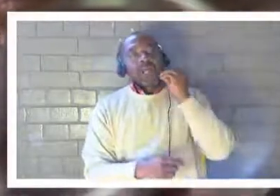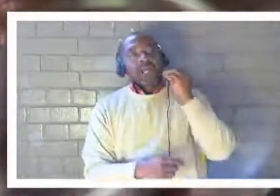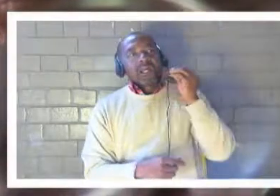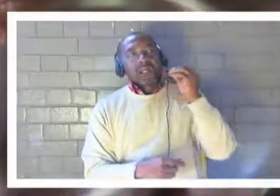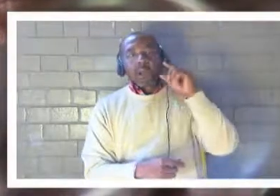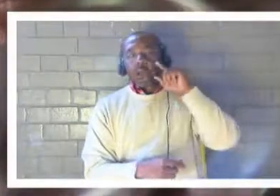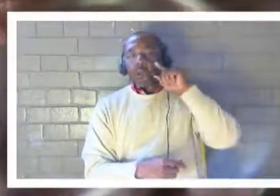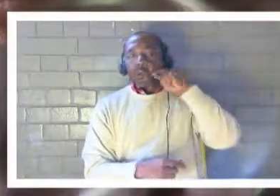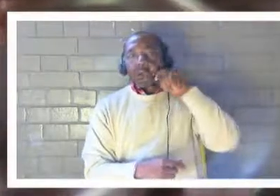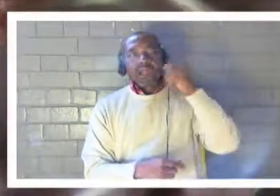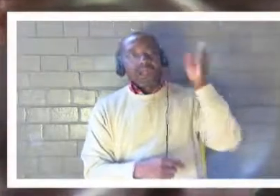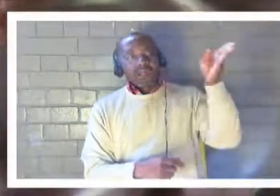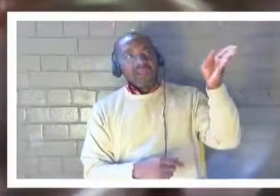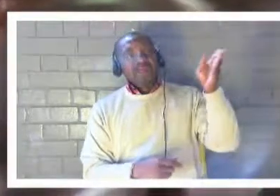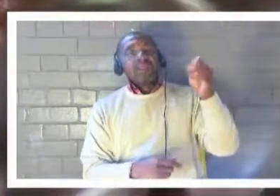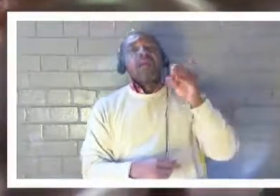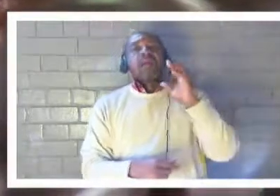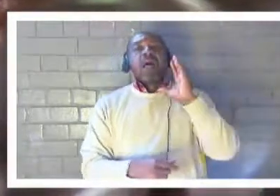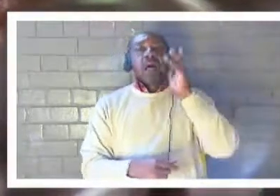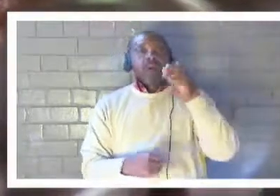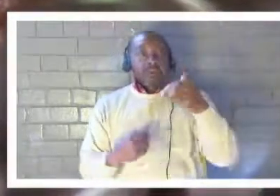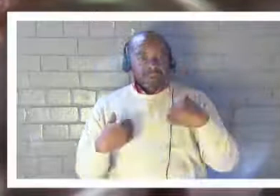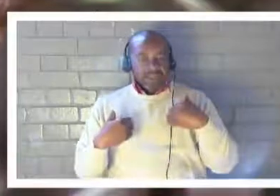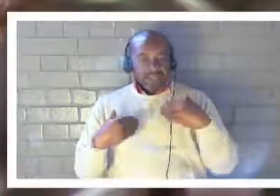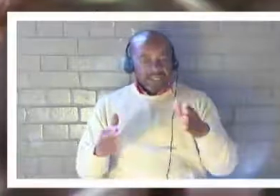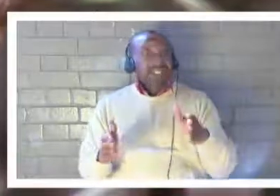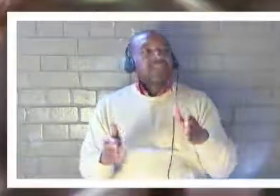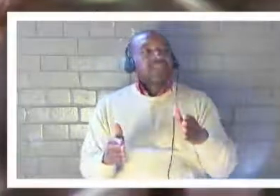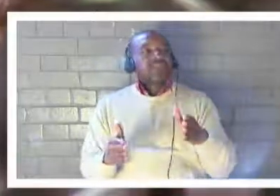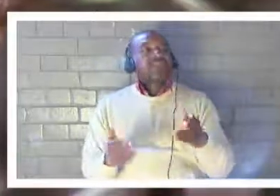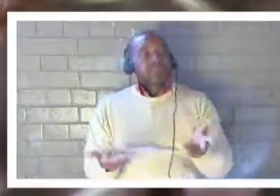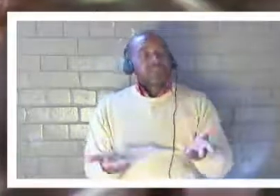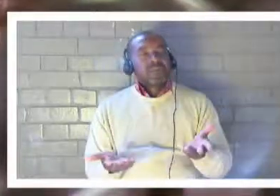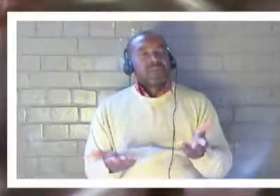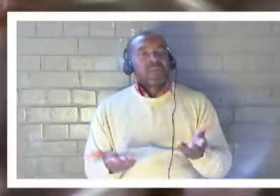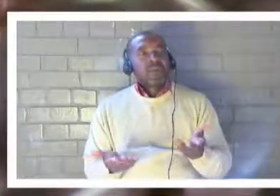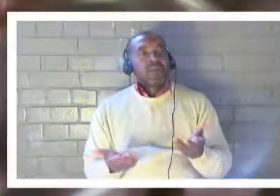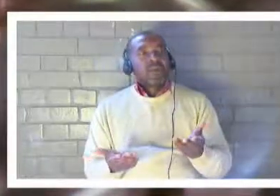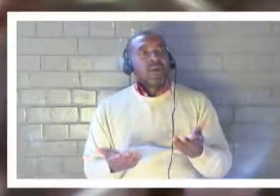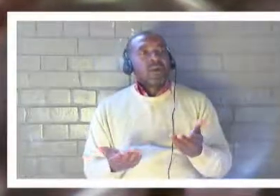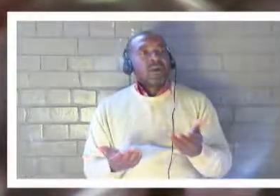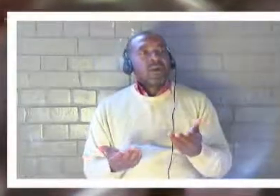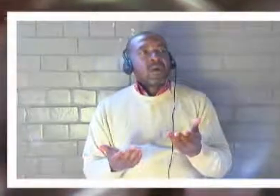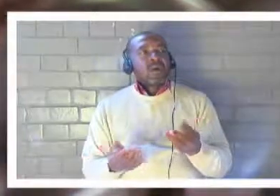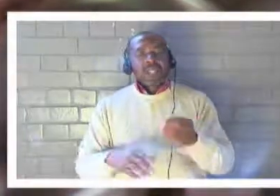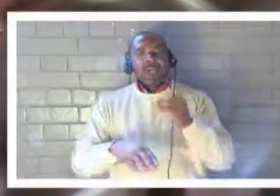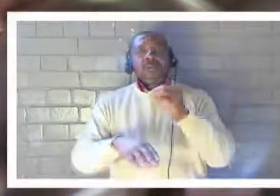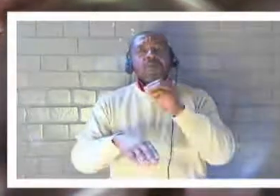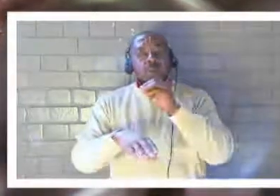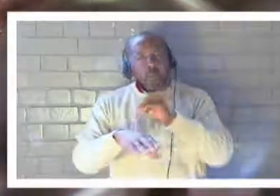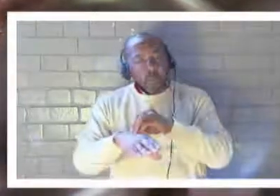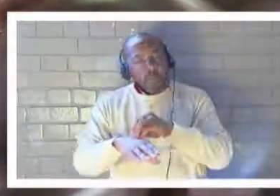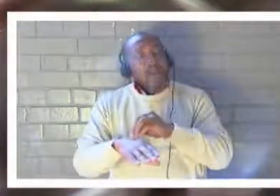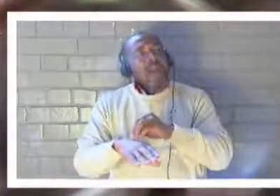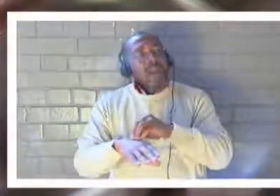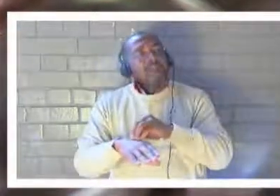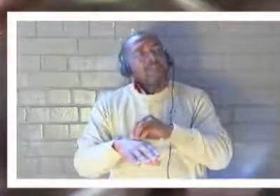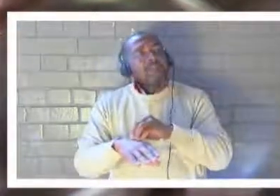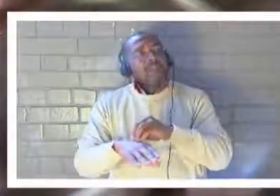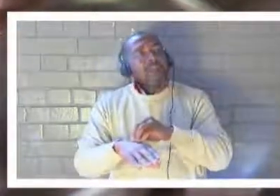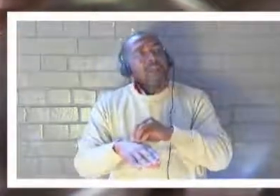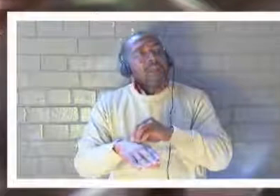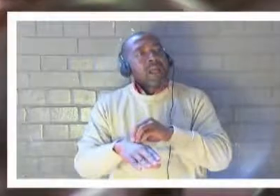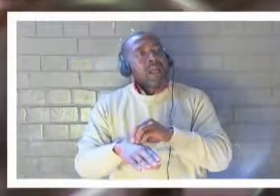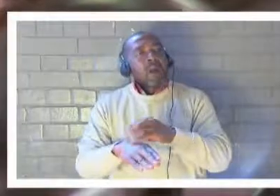maybe I should start by indicating that there has been challenges with the quality of work that DID